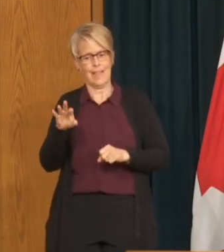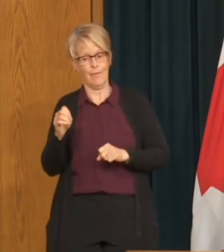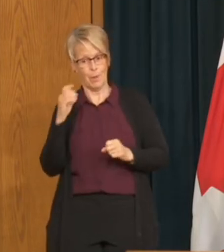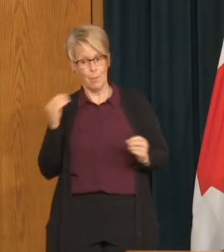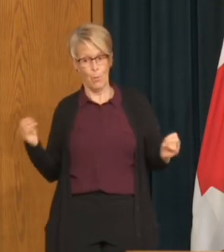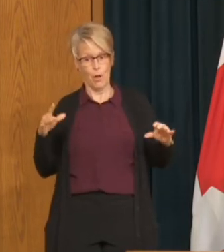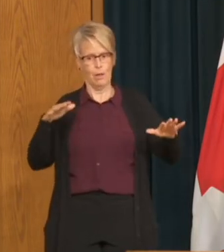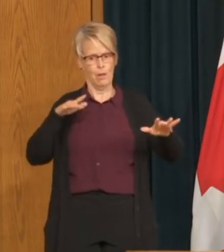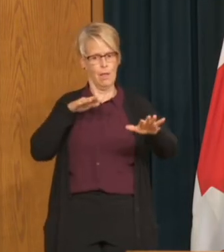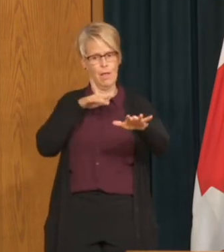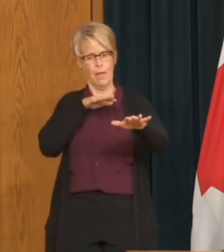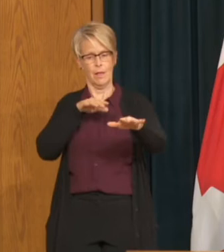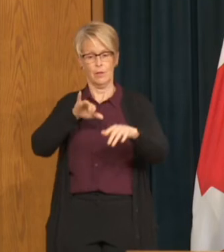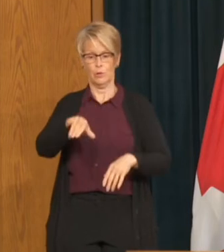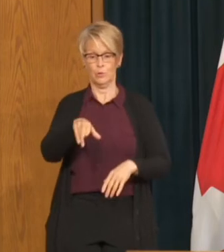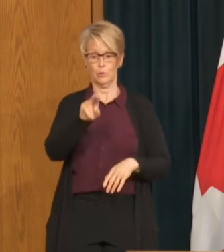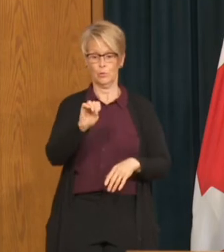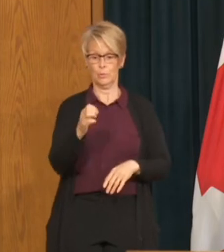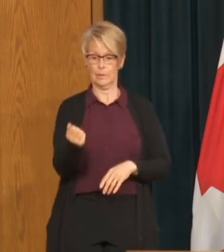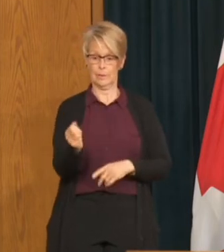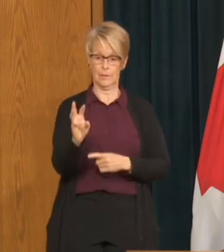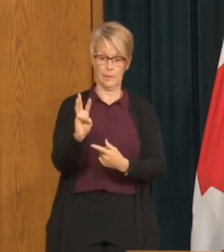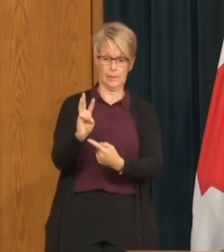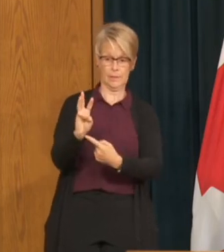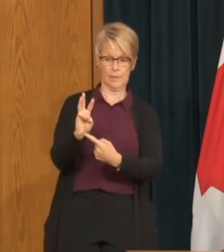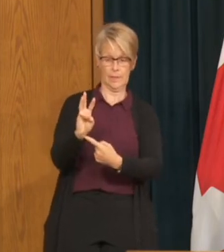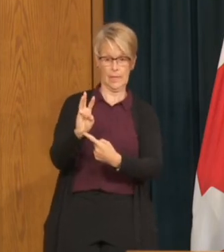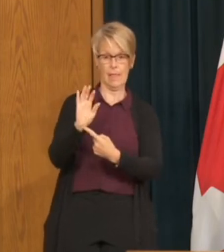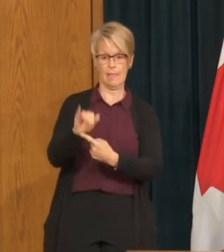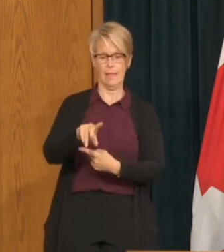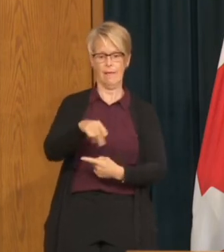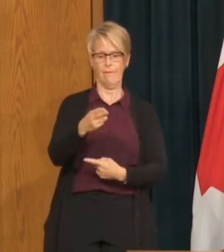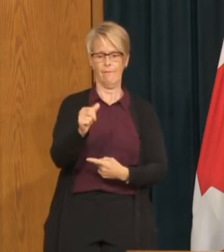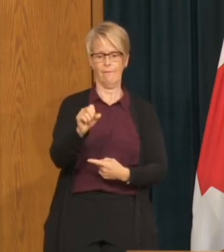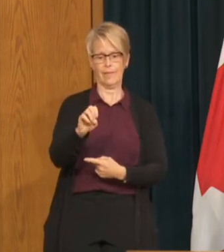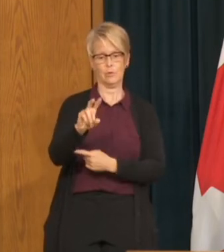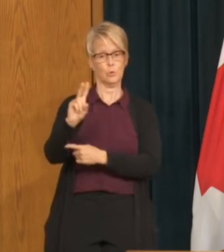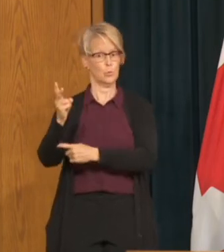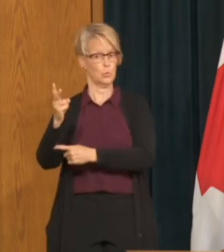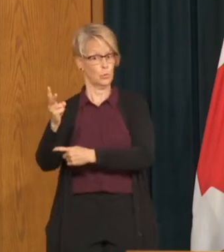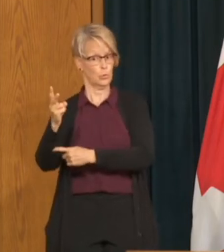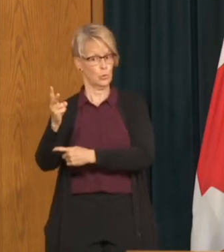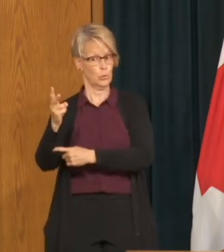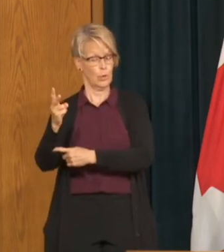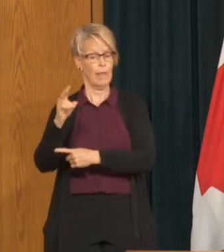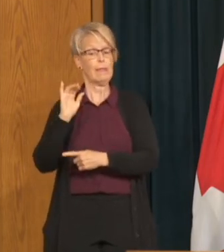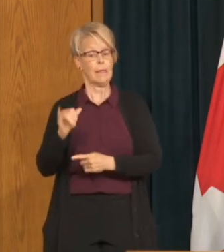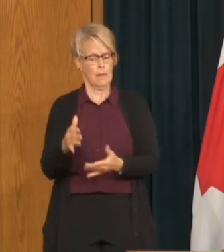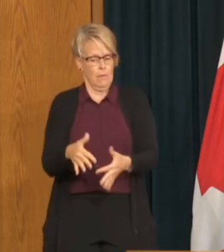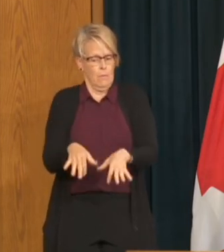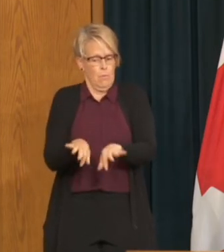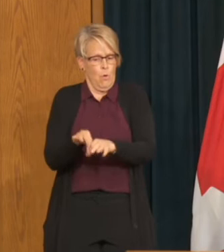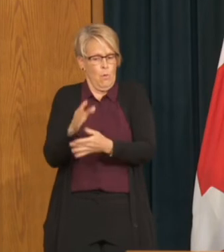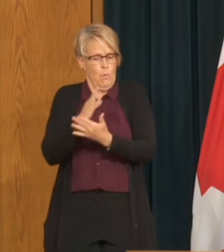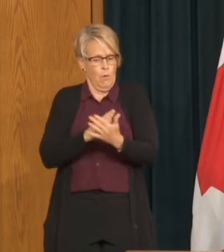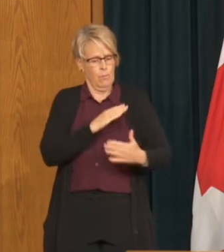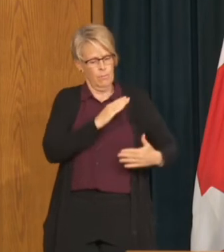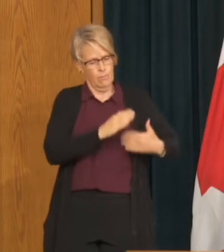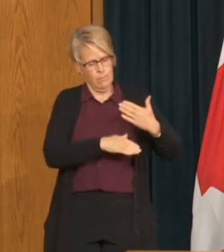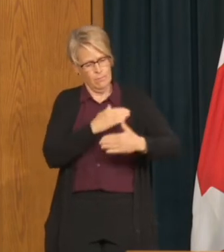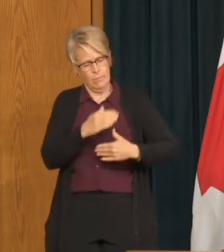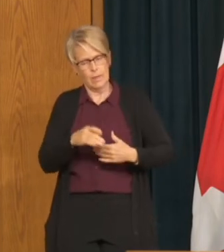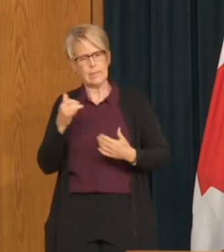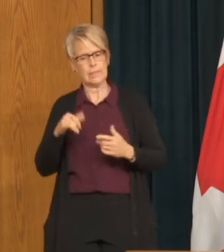although June 16th is the next date for Phase 2 of service resumption, it is also a critical part of the process will